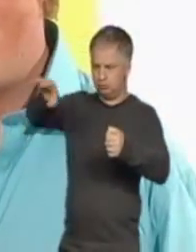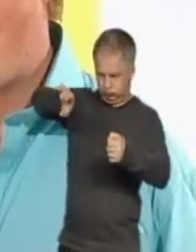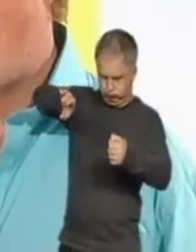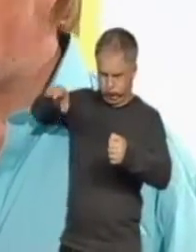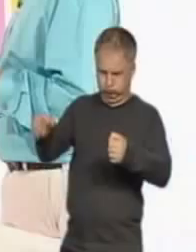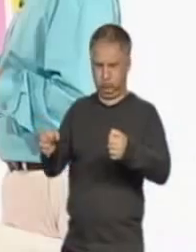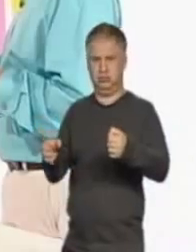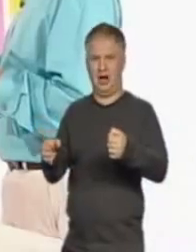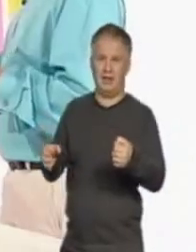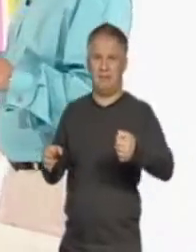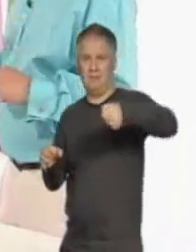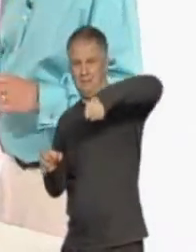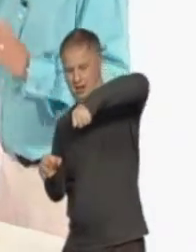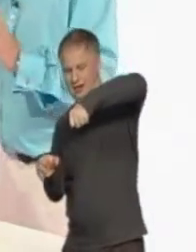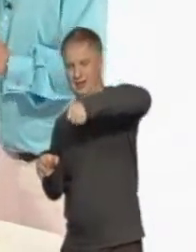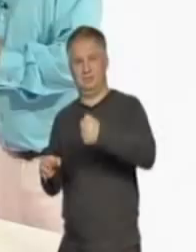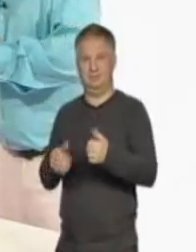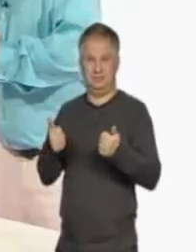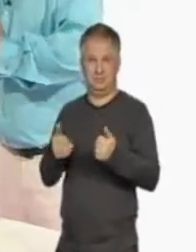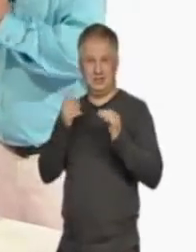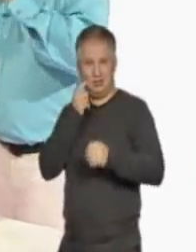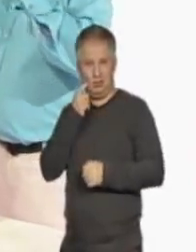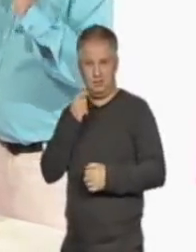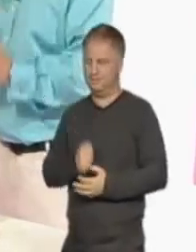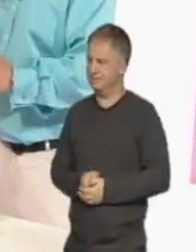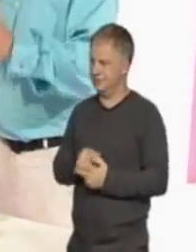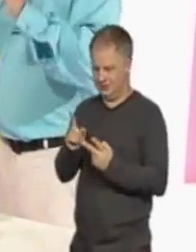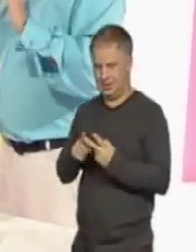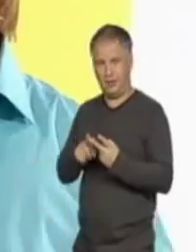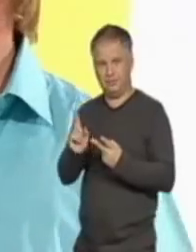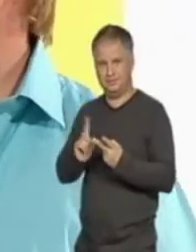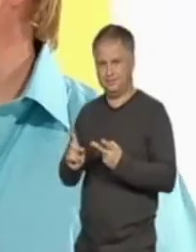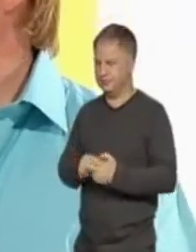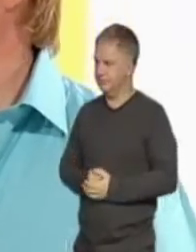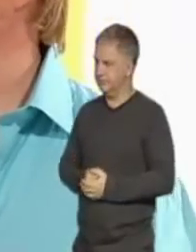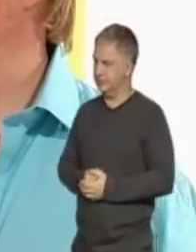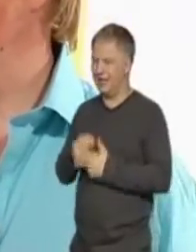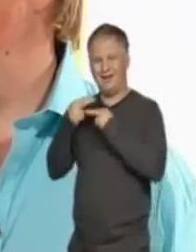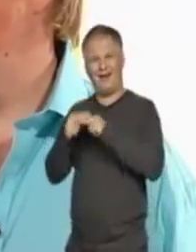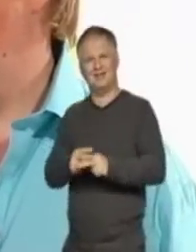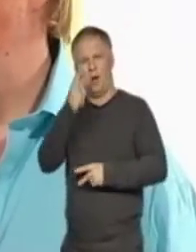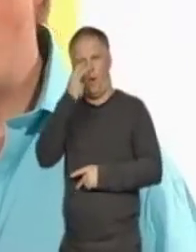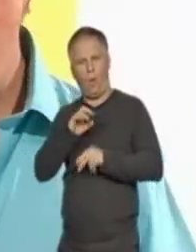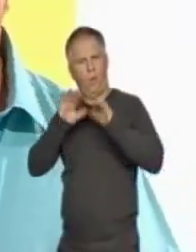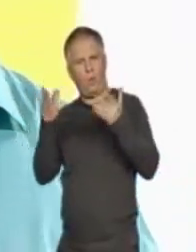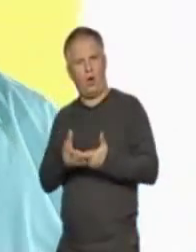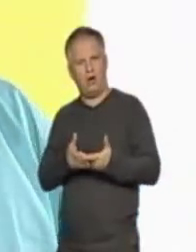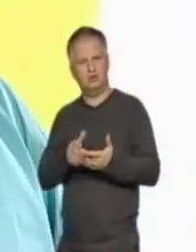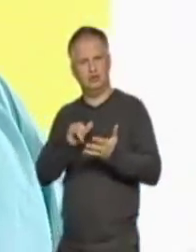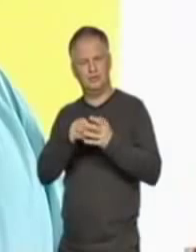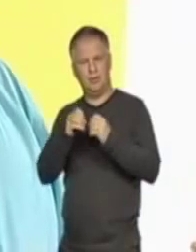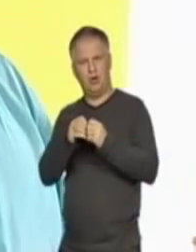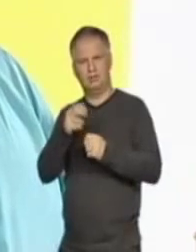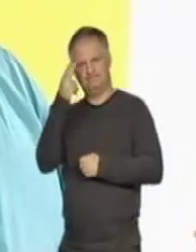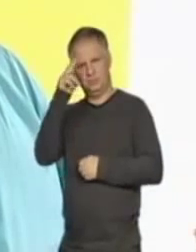OK. Fantastic. Moving on to the second one. Moving on to this one. This is your absolute classic old-world Sauvignon Blanc. It's Sancerre. It comes